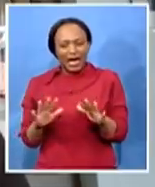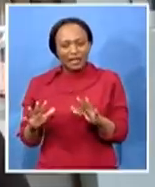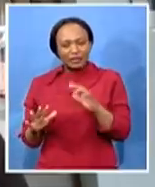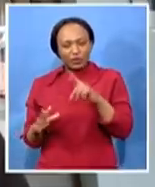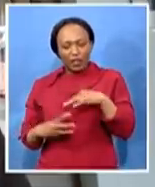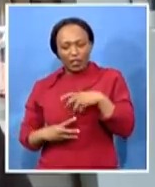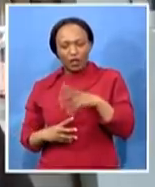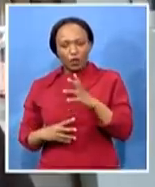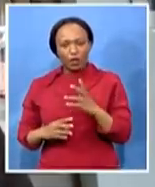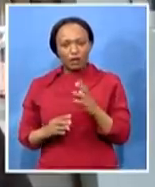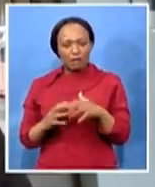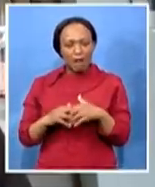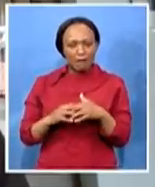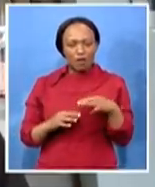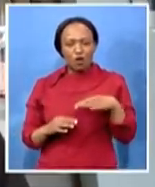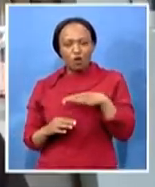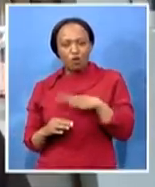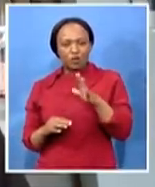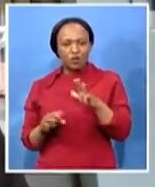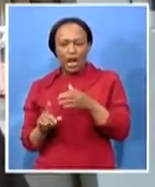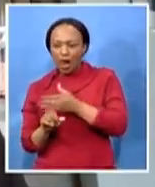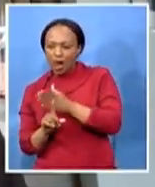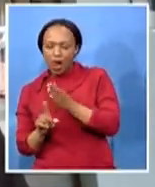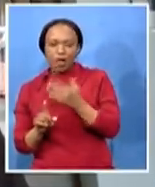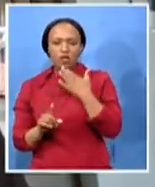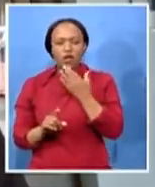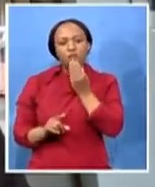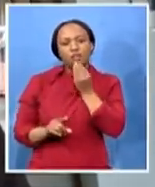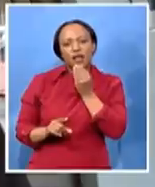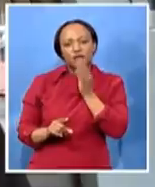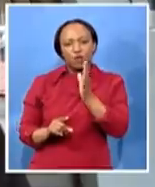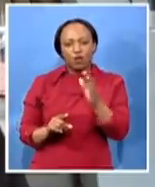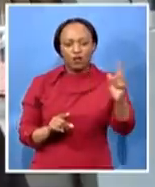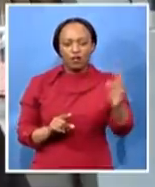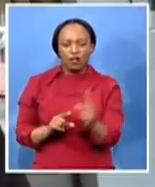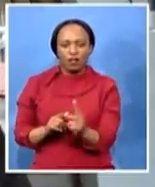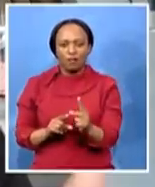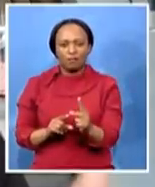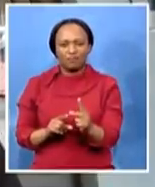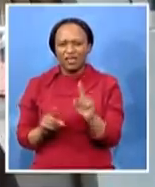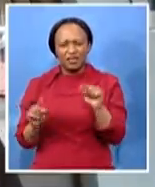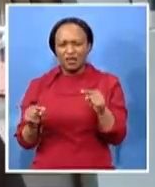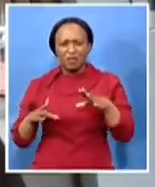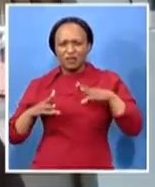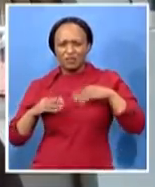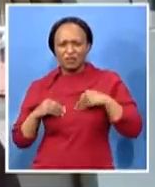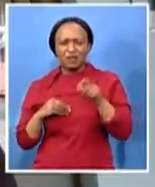Mhlante must come in. And I don't think he is an acceptable person, Mhlante, already, because I heard